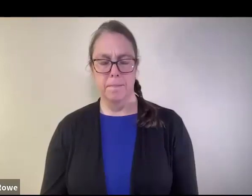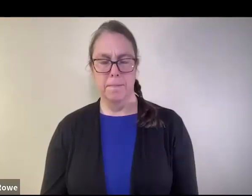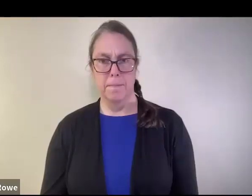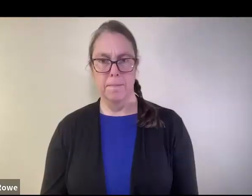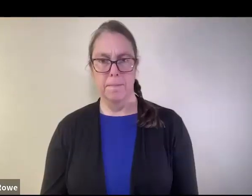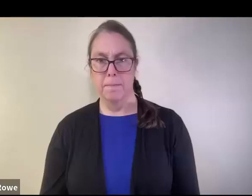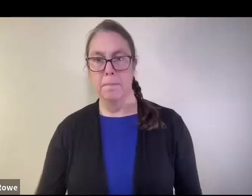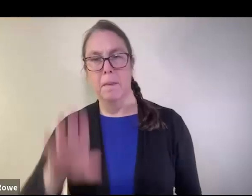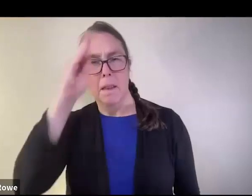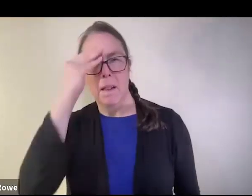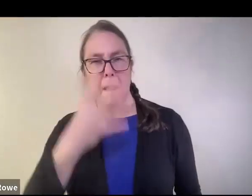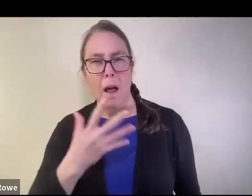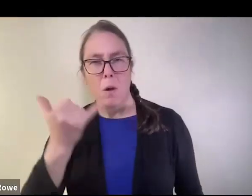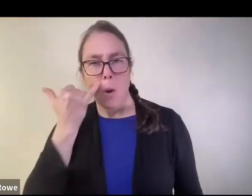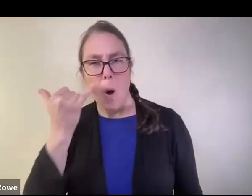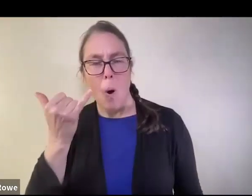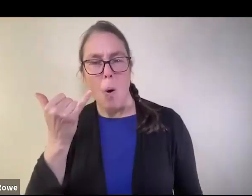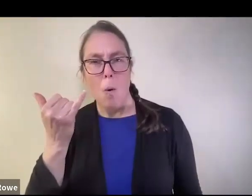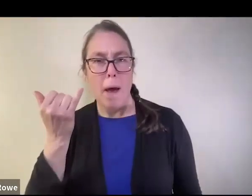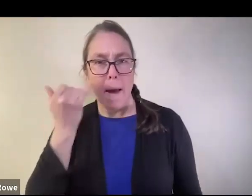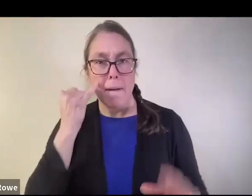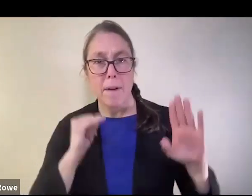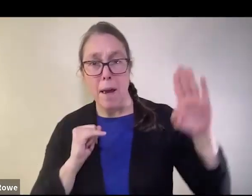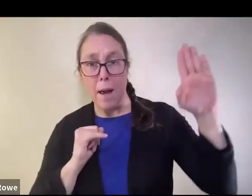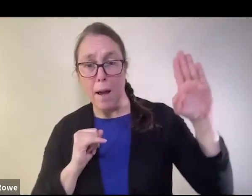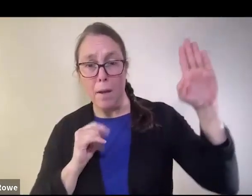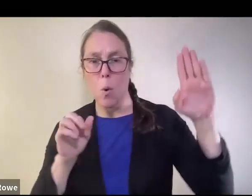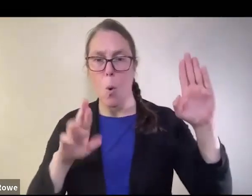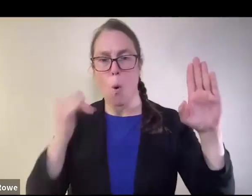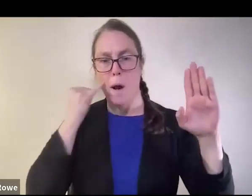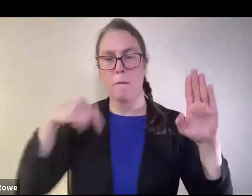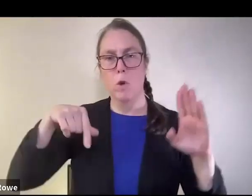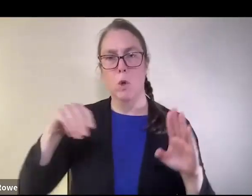Please let us know if you have a hand raise or a Q&A.